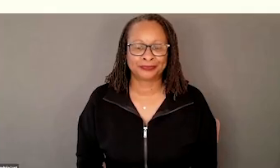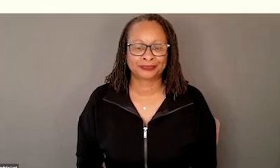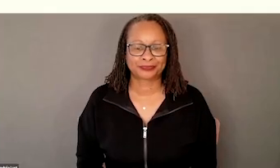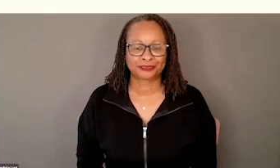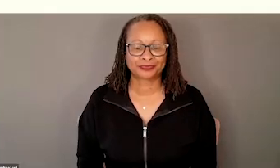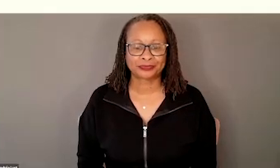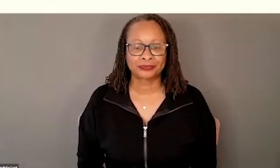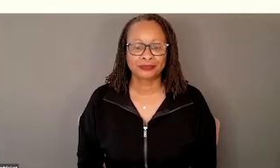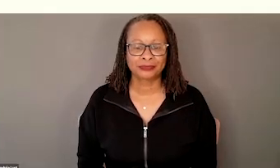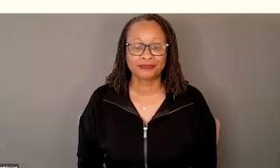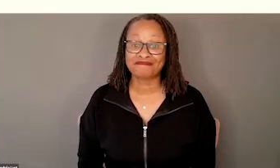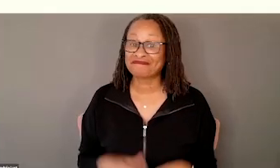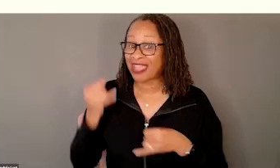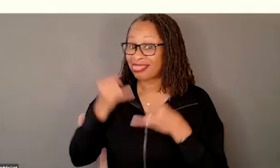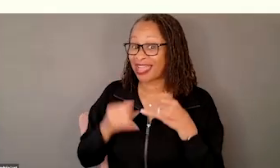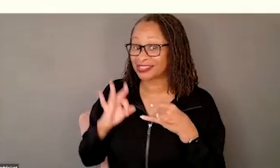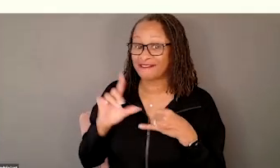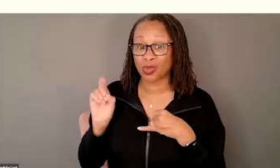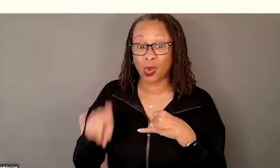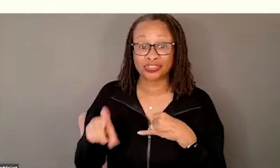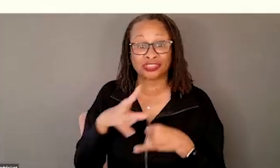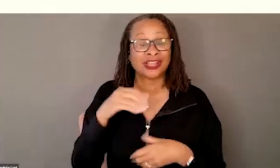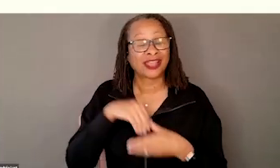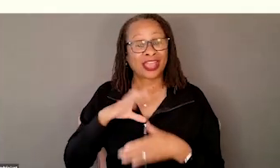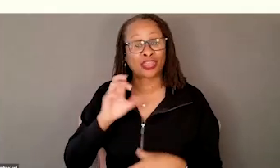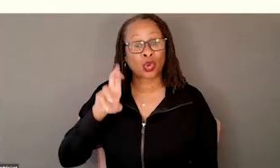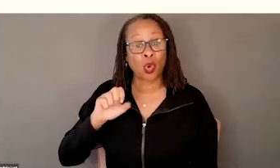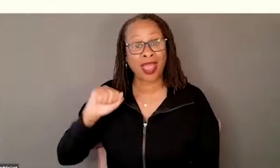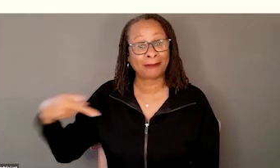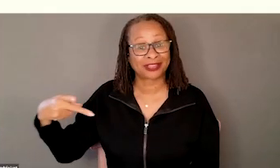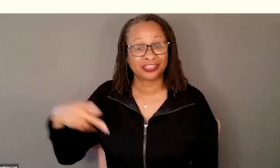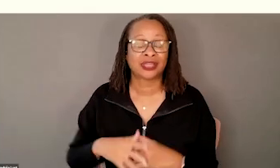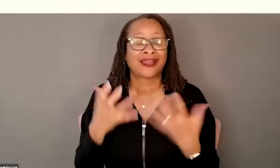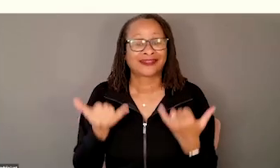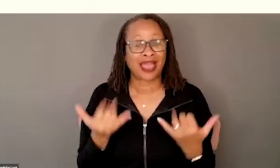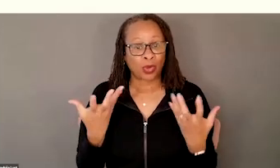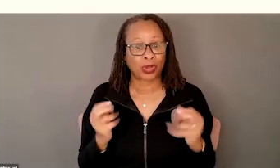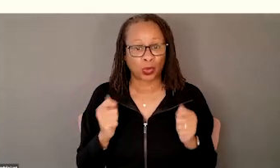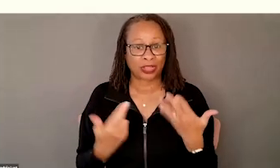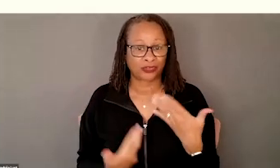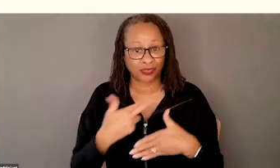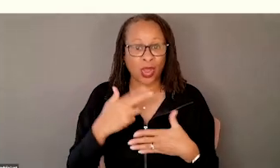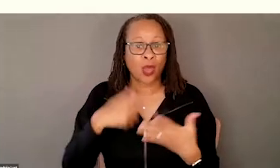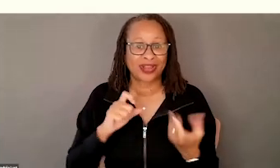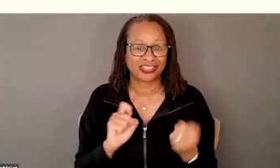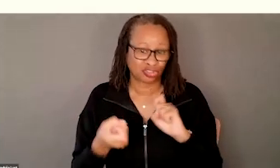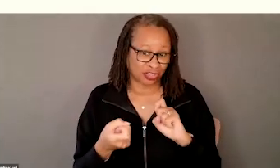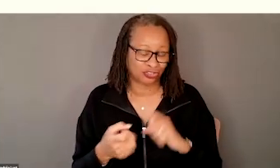That was the last of the questions in the core application. Now we just want to quickly go over what has